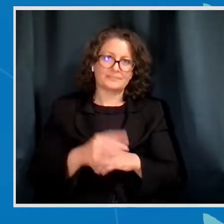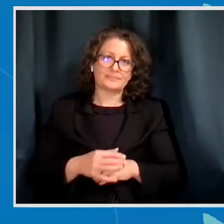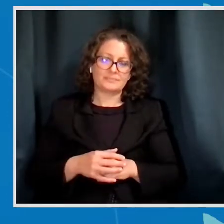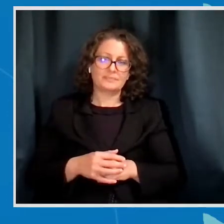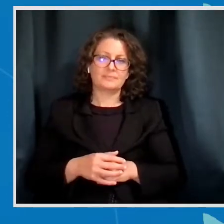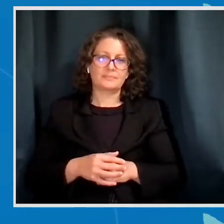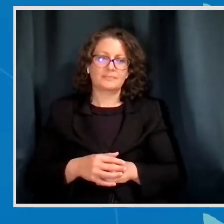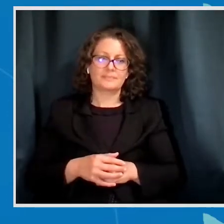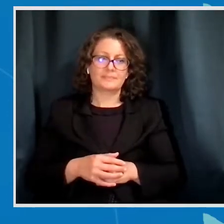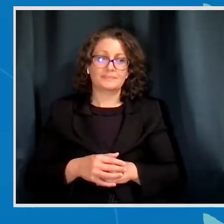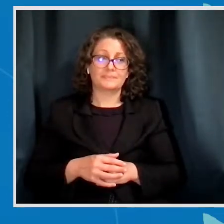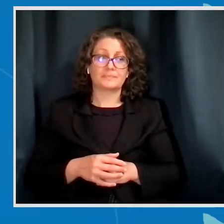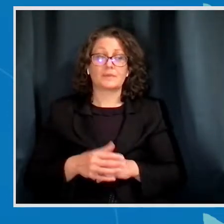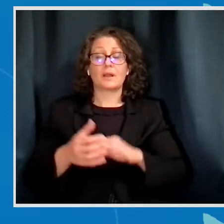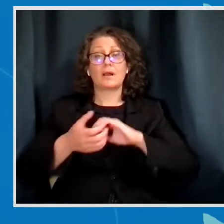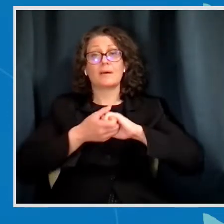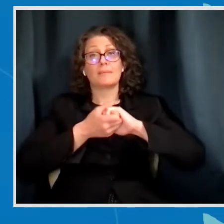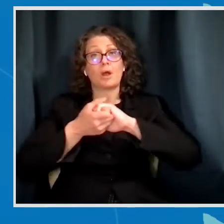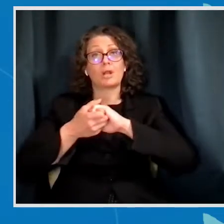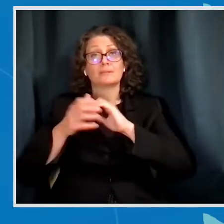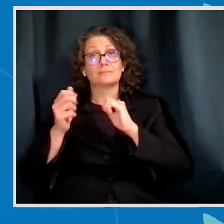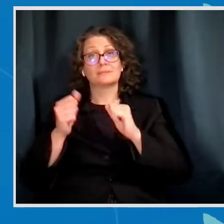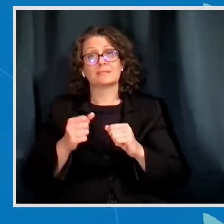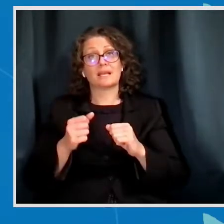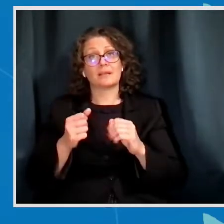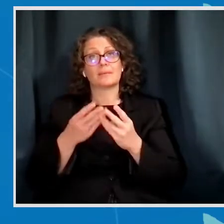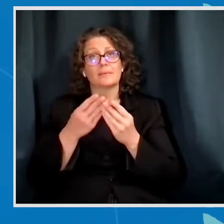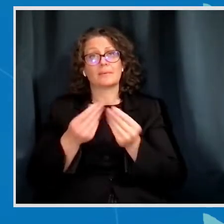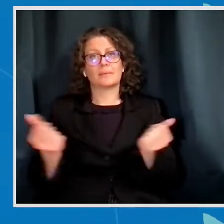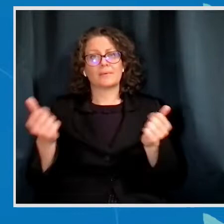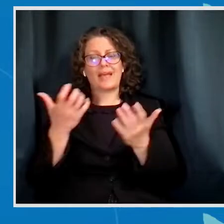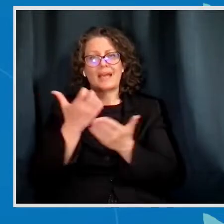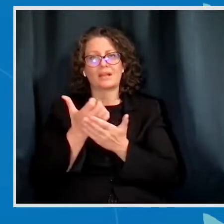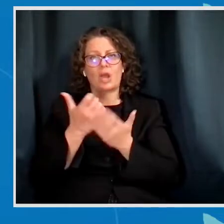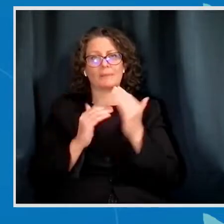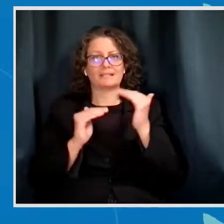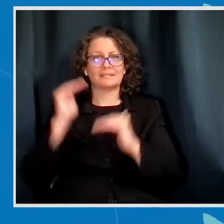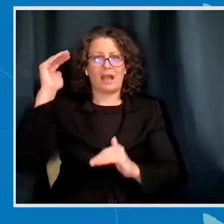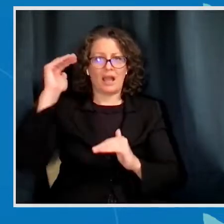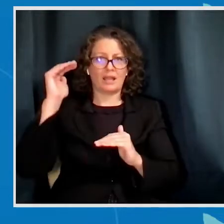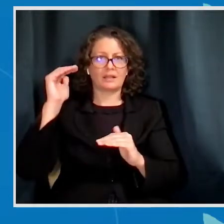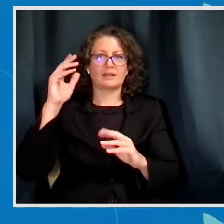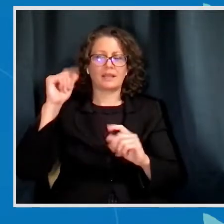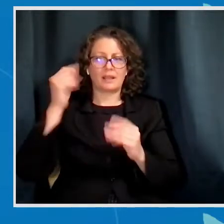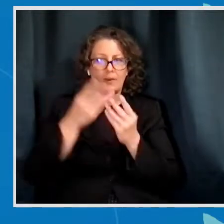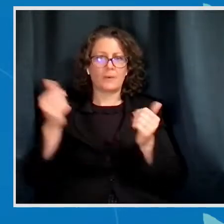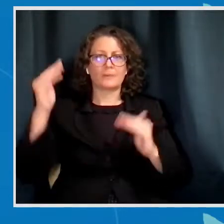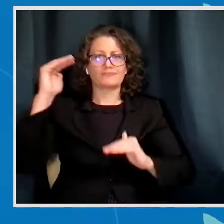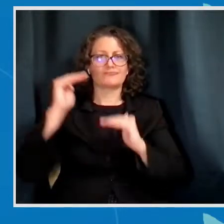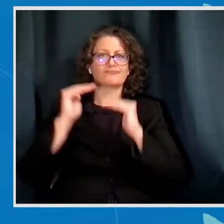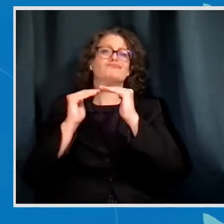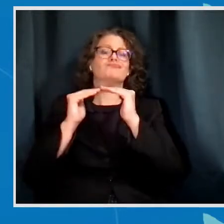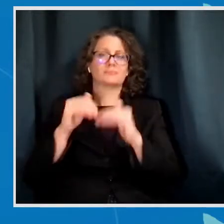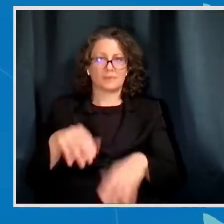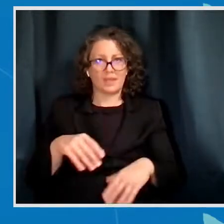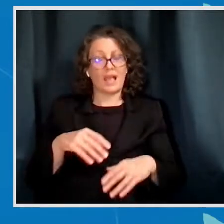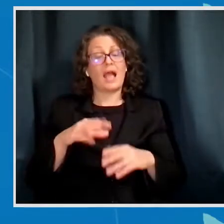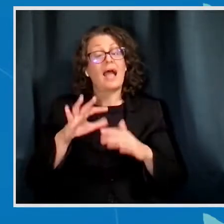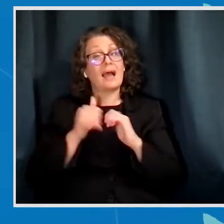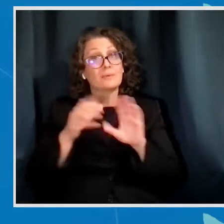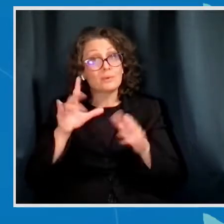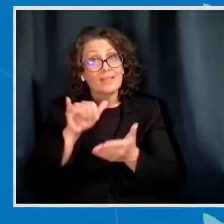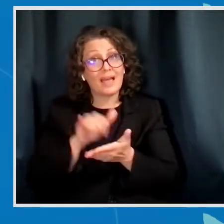Partnerships can bridge the economic divide. And then how do we do this, leaving Palau, moving into the UN